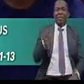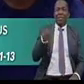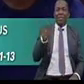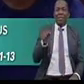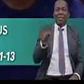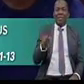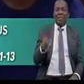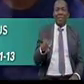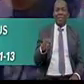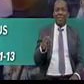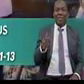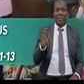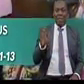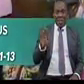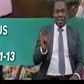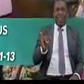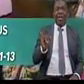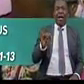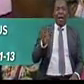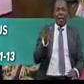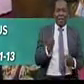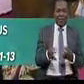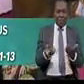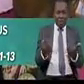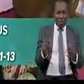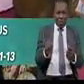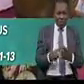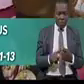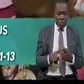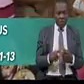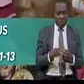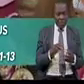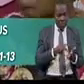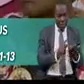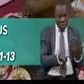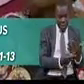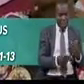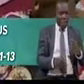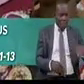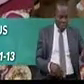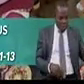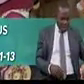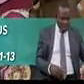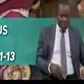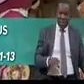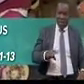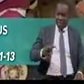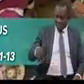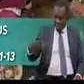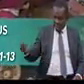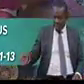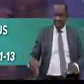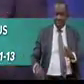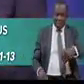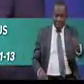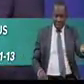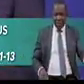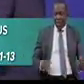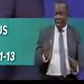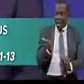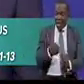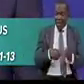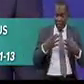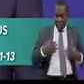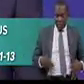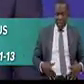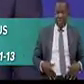And we come to this side, the side of Camp Choir, and you know, we give. If they miss you out,